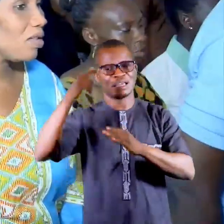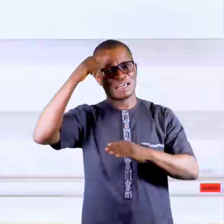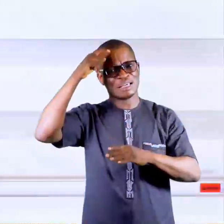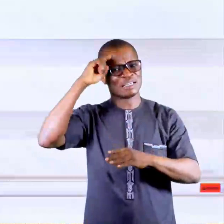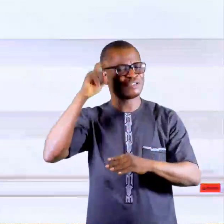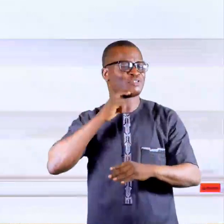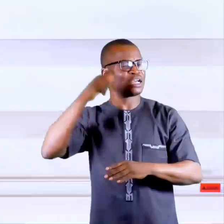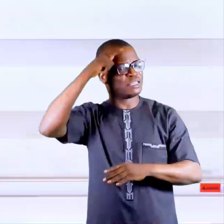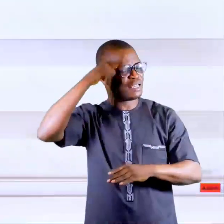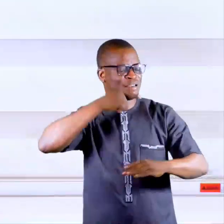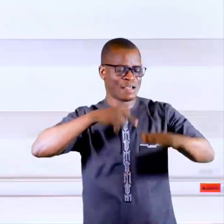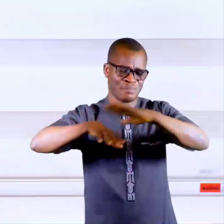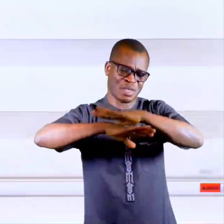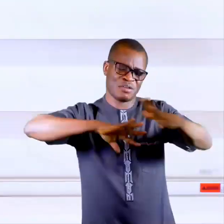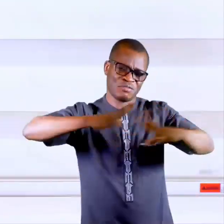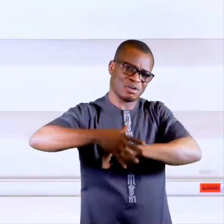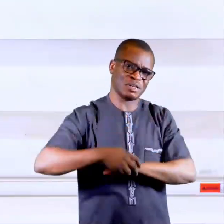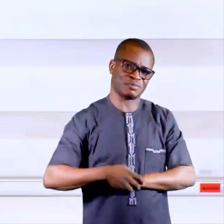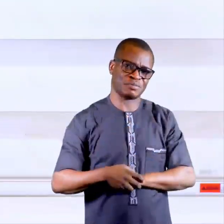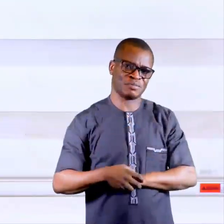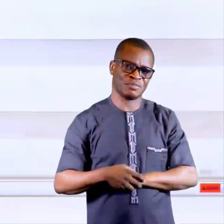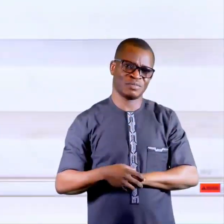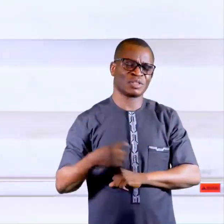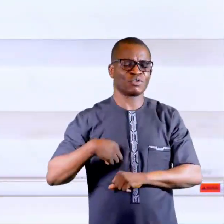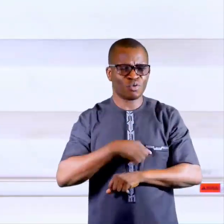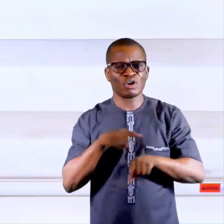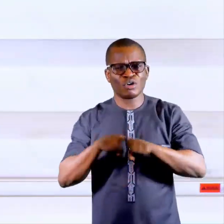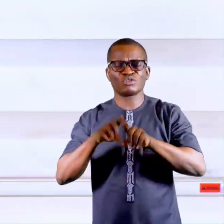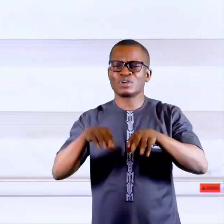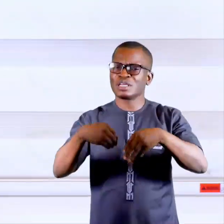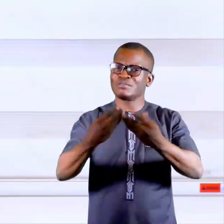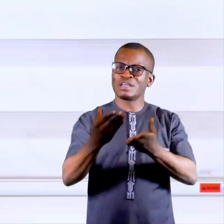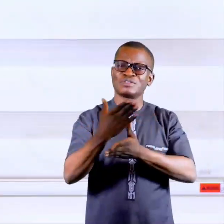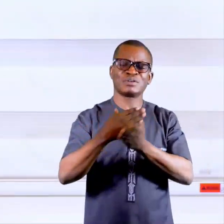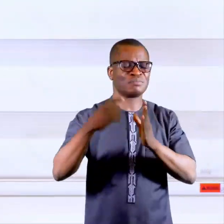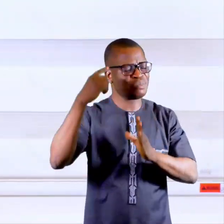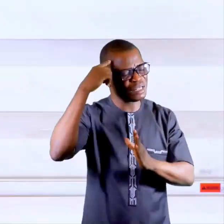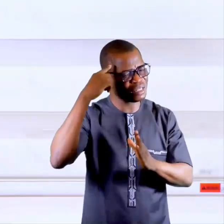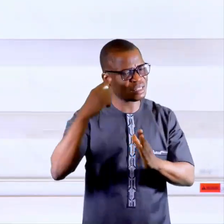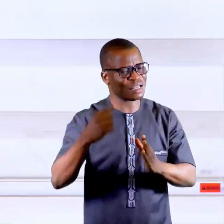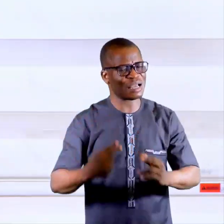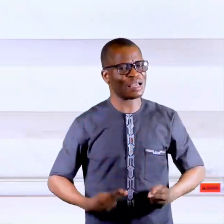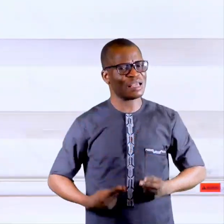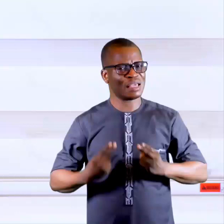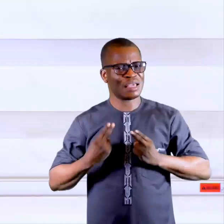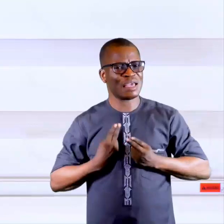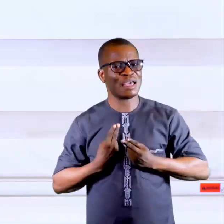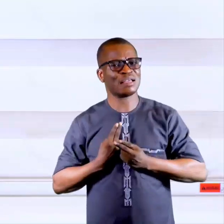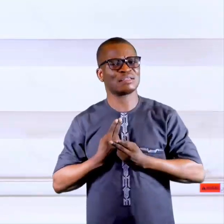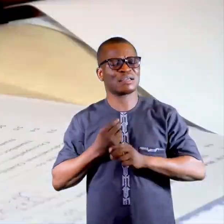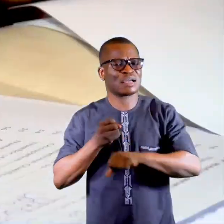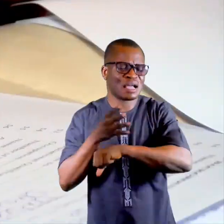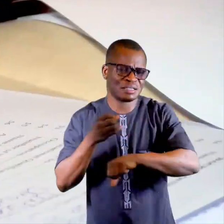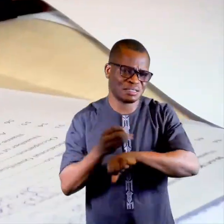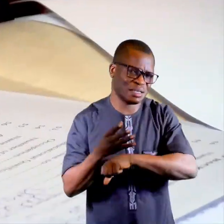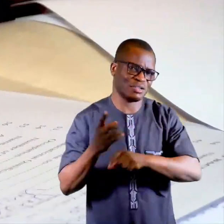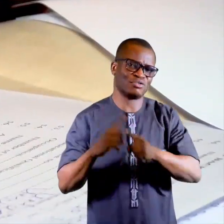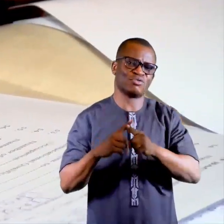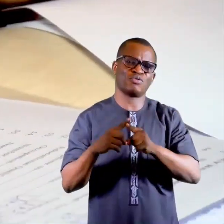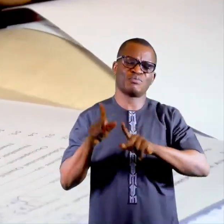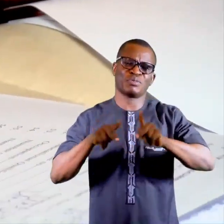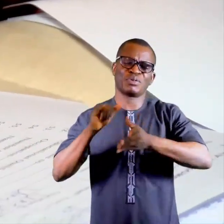violence. We also offer psychosocial support to sexual and gender-based violence victims